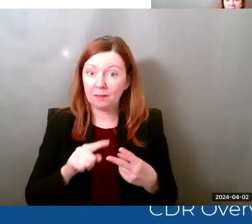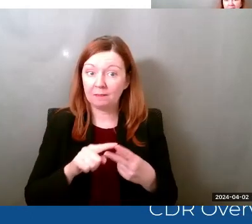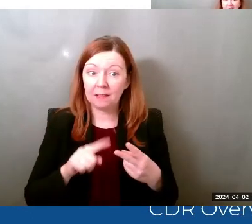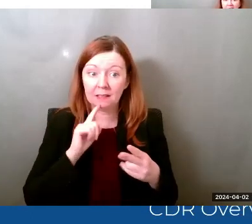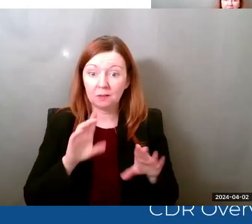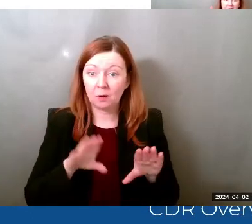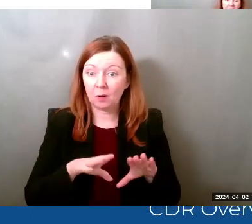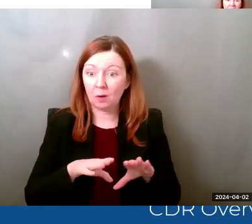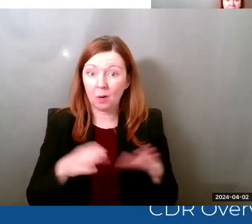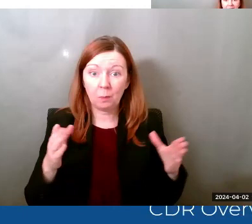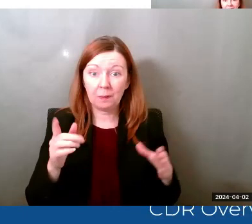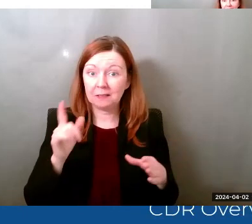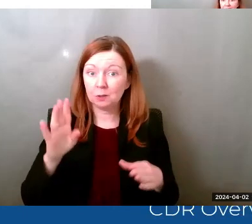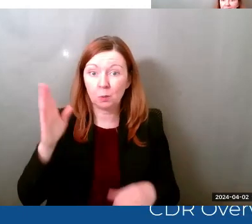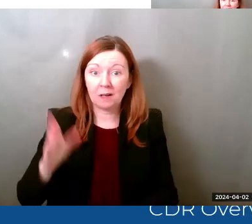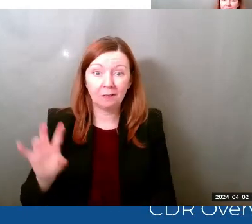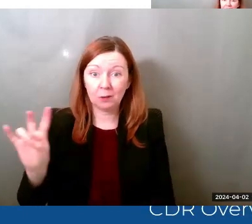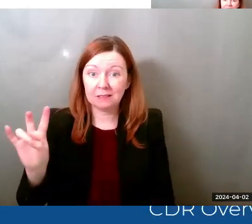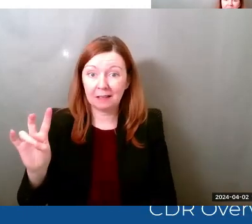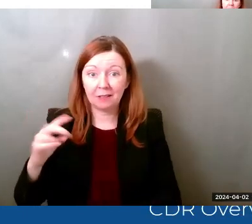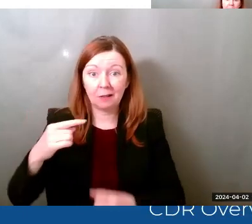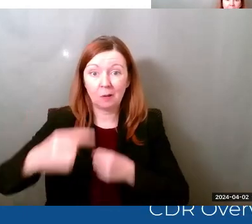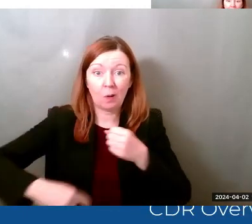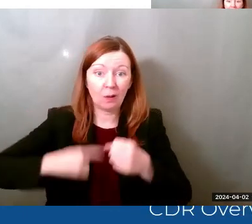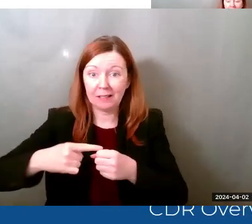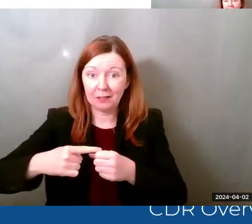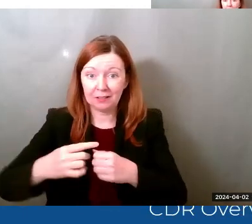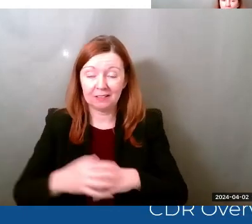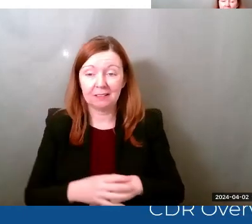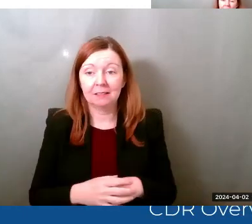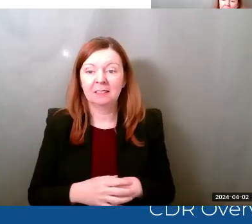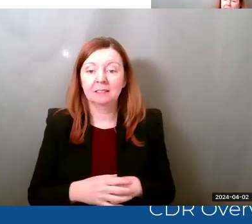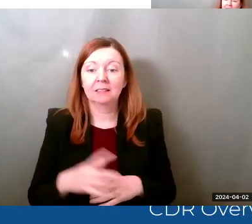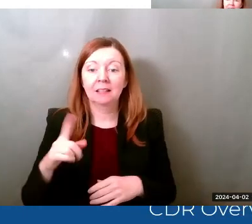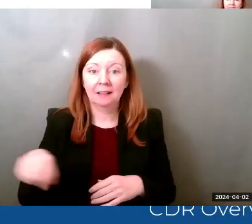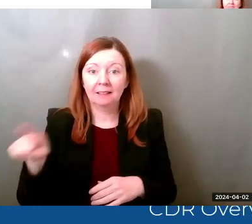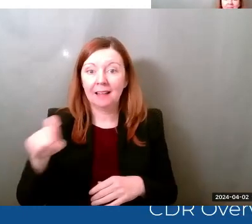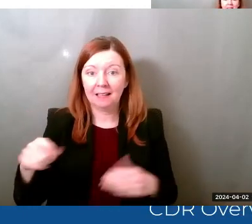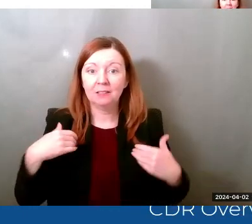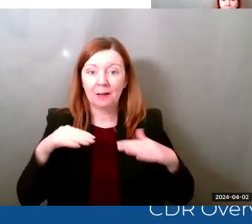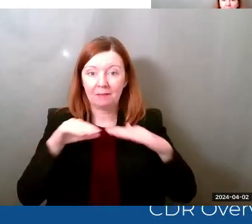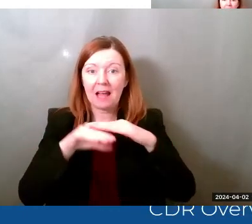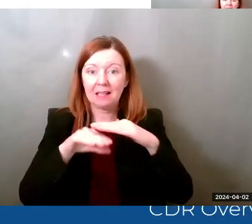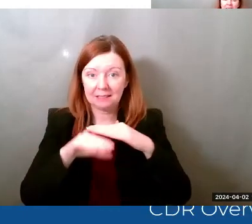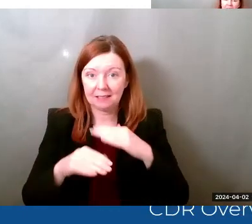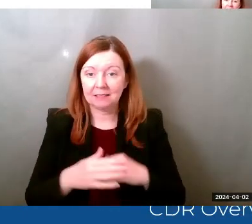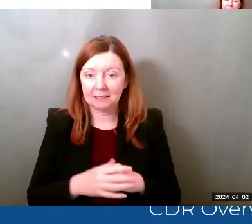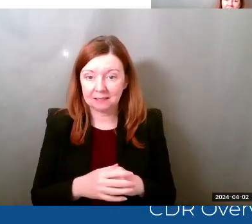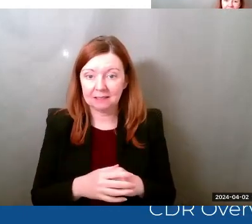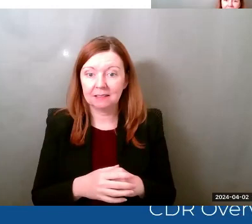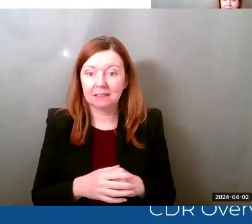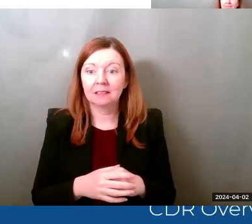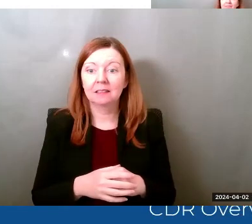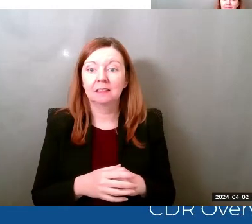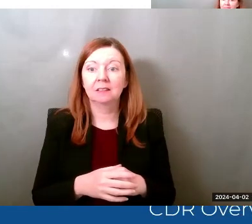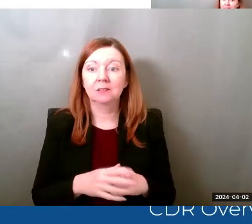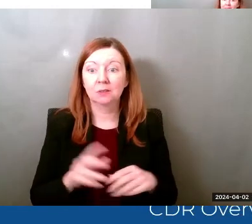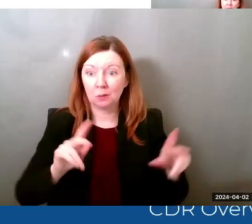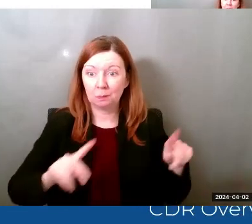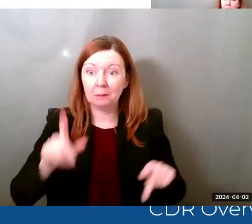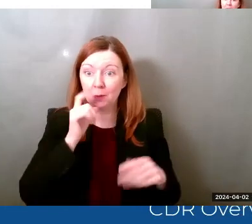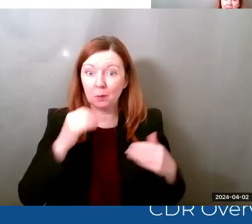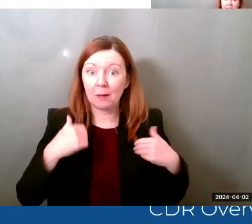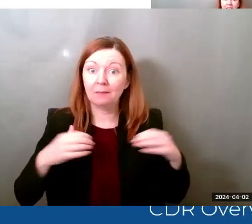open 24/7 all year round, and they need to have access so that people who